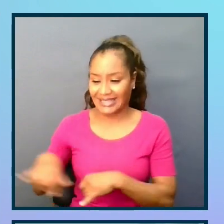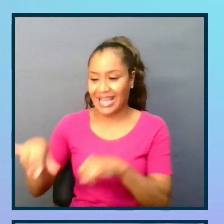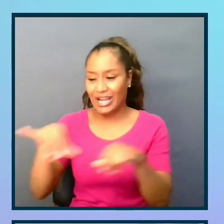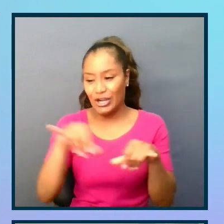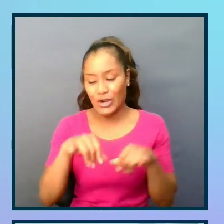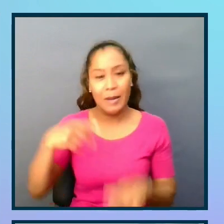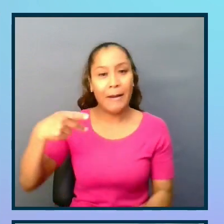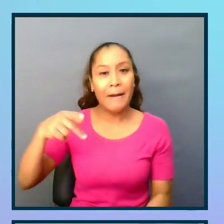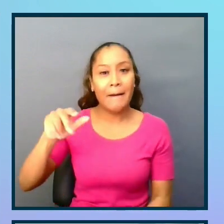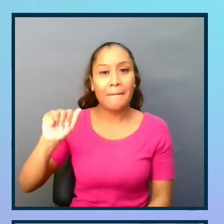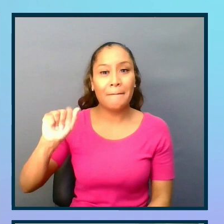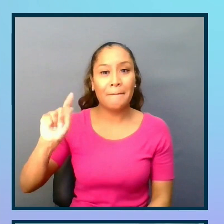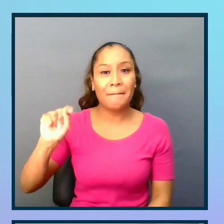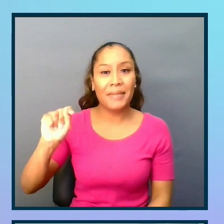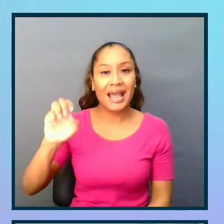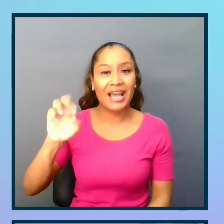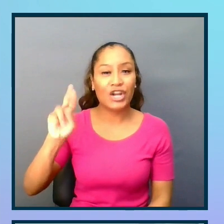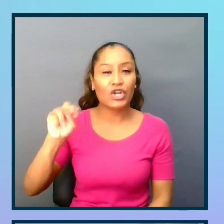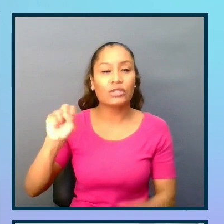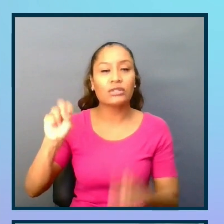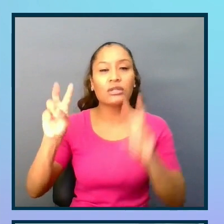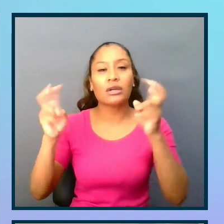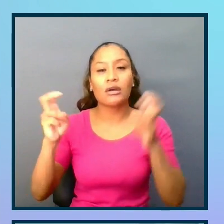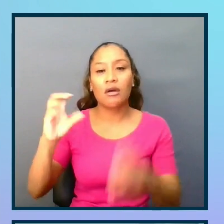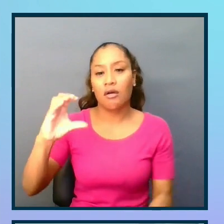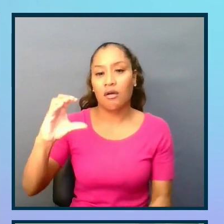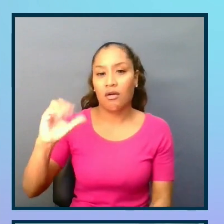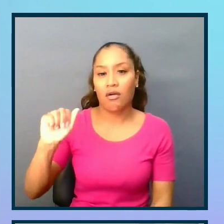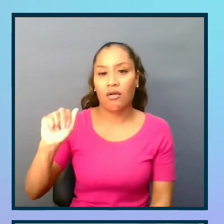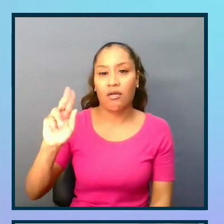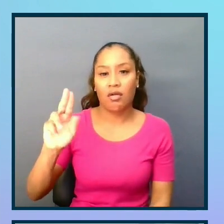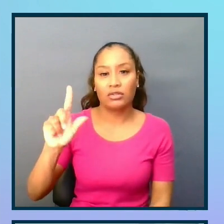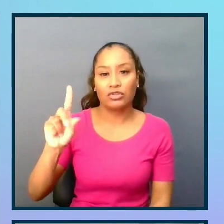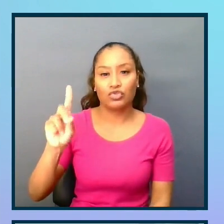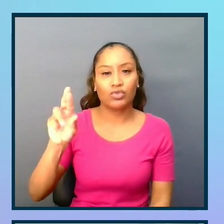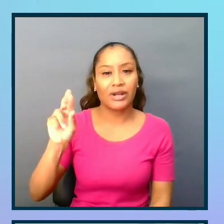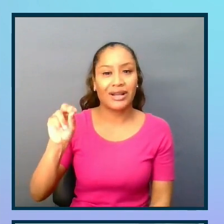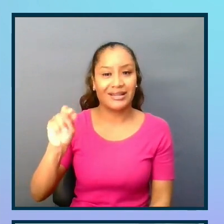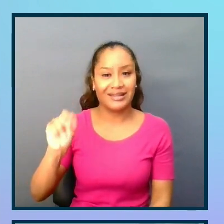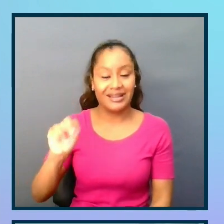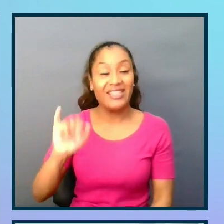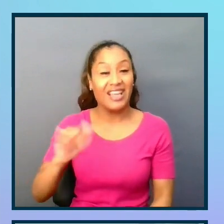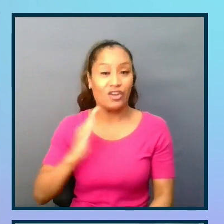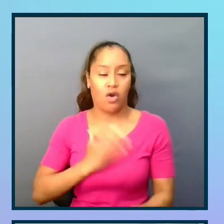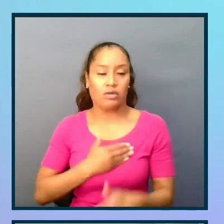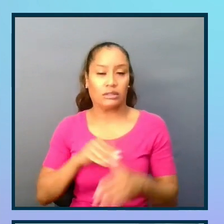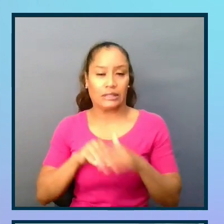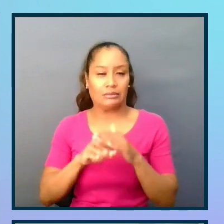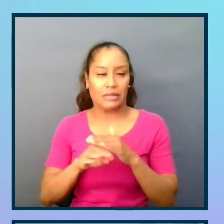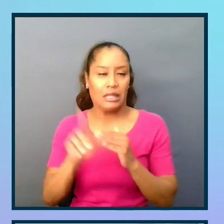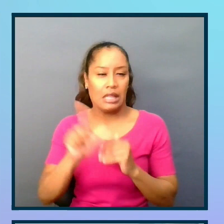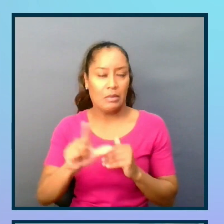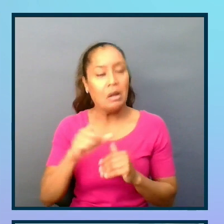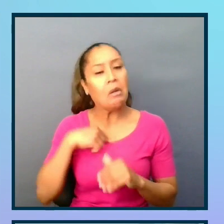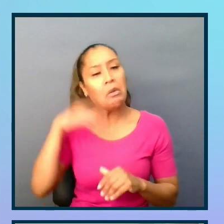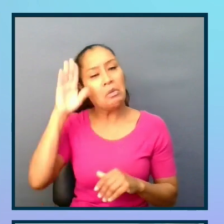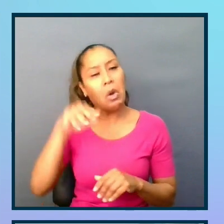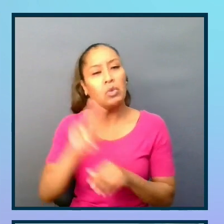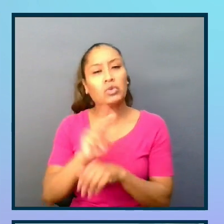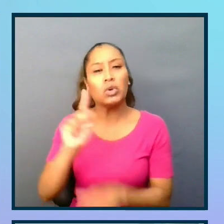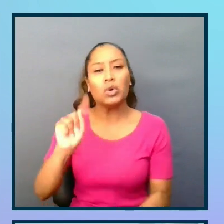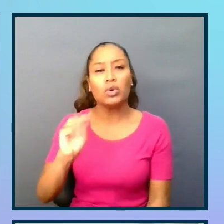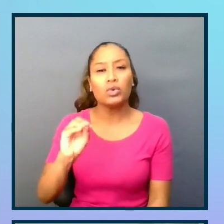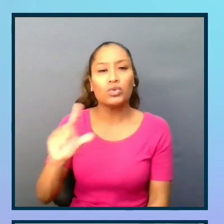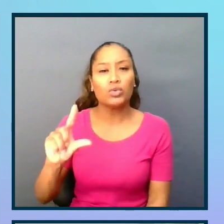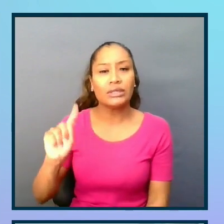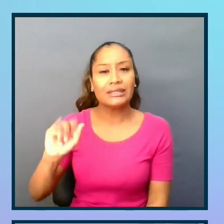of Cauldron, which is our accessible pattern library that we use here at Deque, we know that we're going to be using the tooltip pattern. And